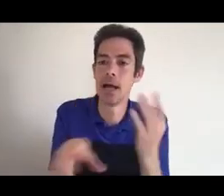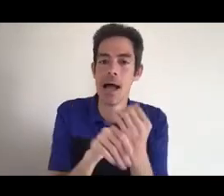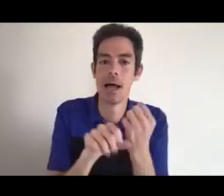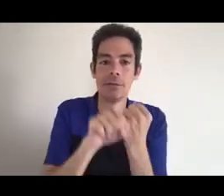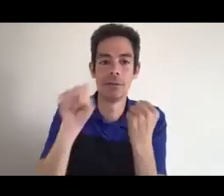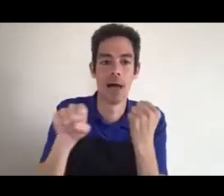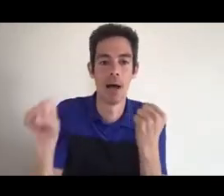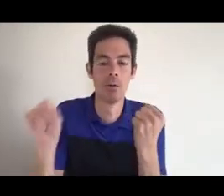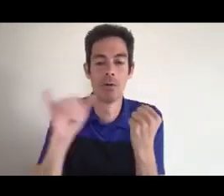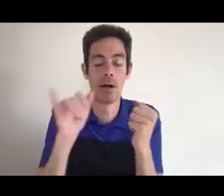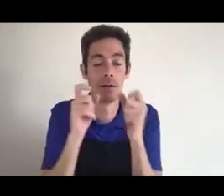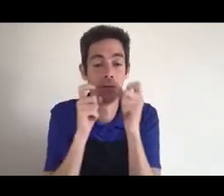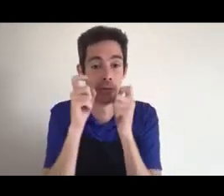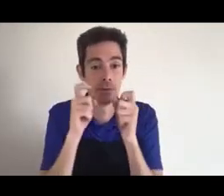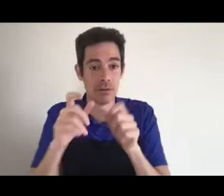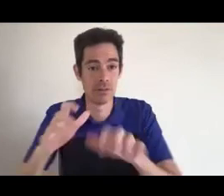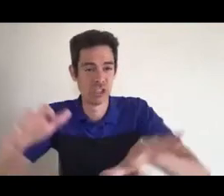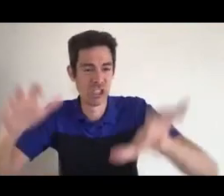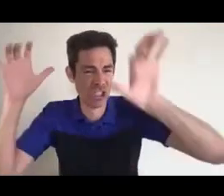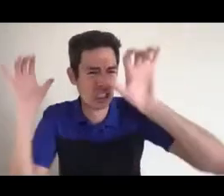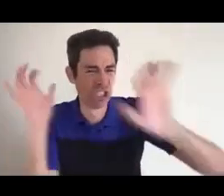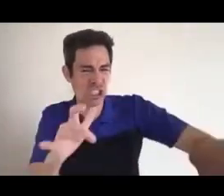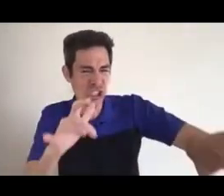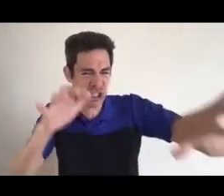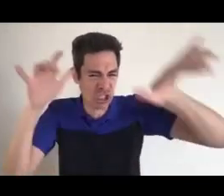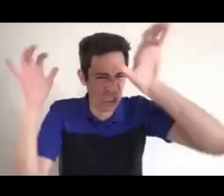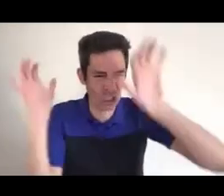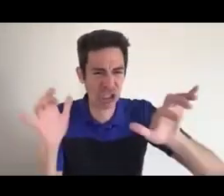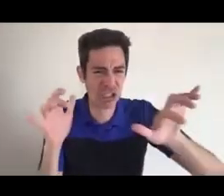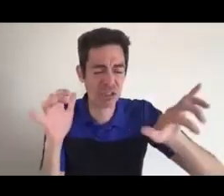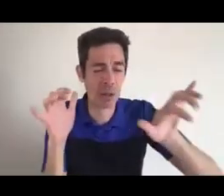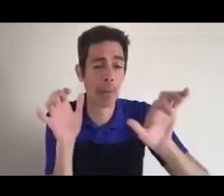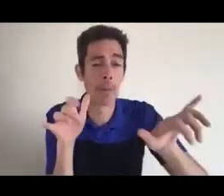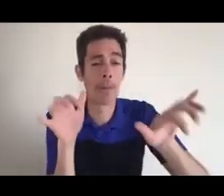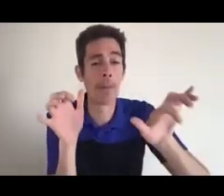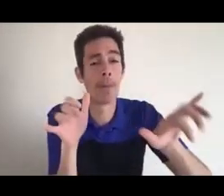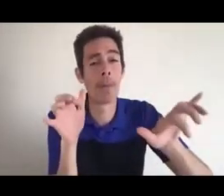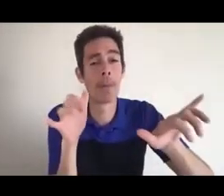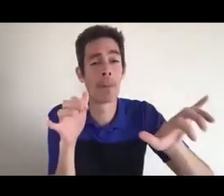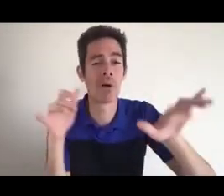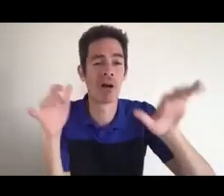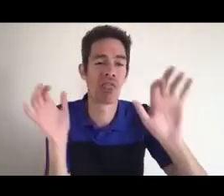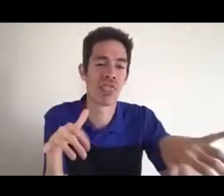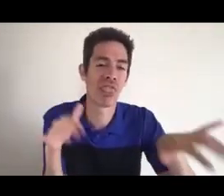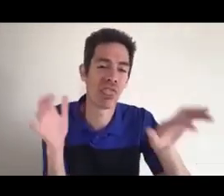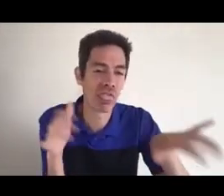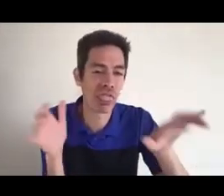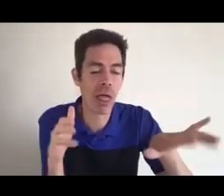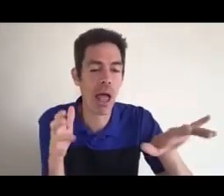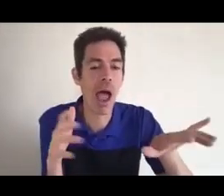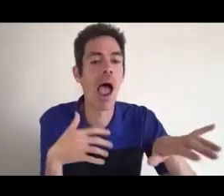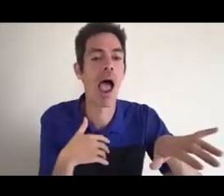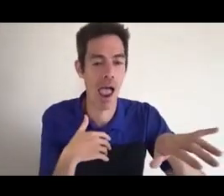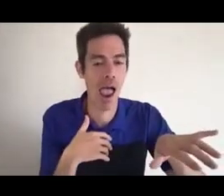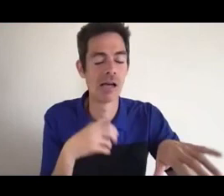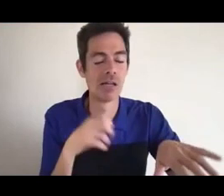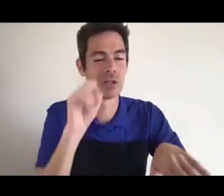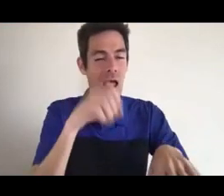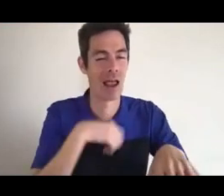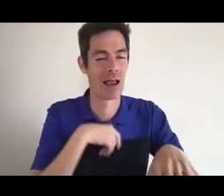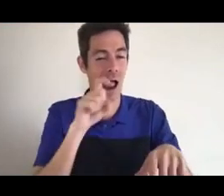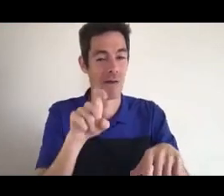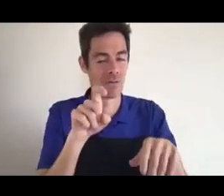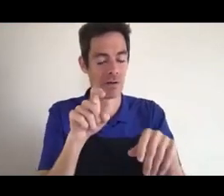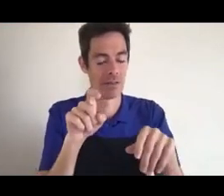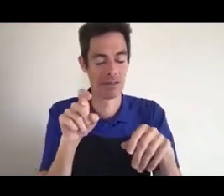them to add an exaggeration, like intensity of the rain, or as if it's